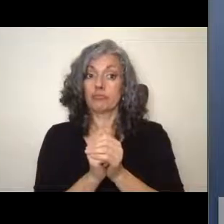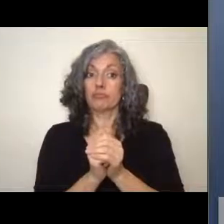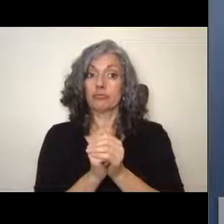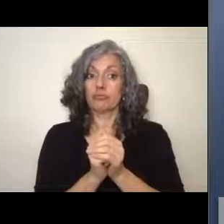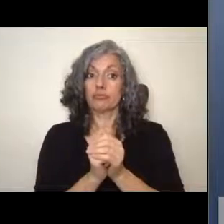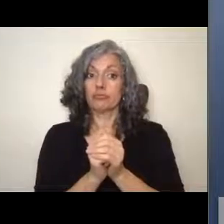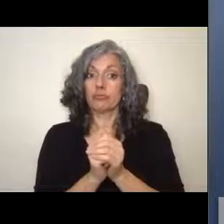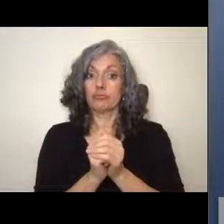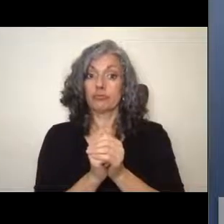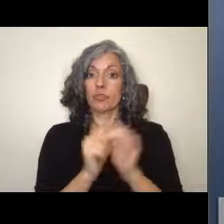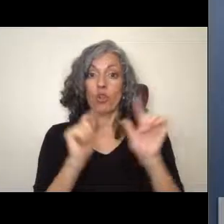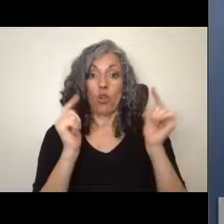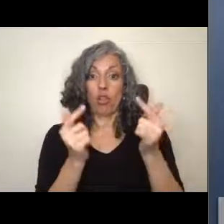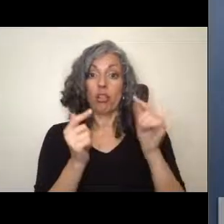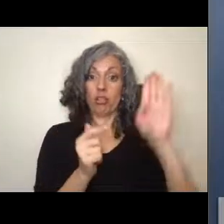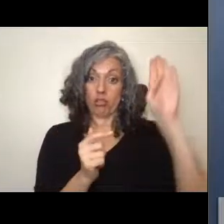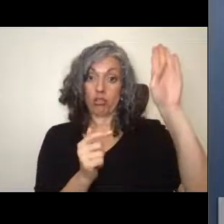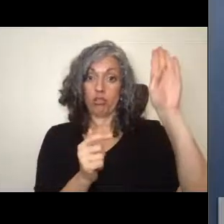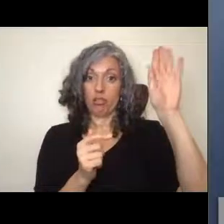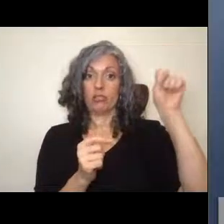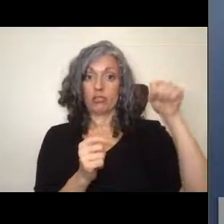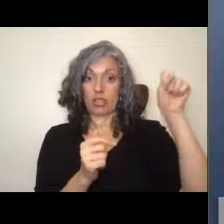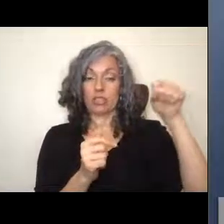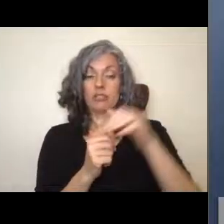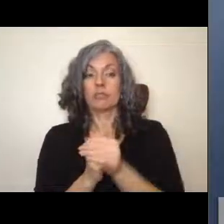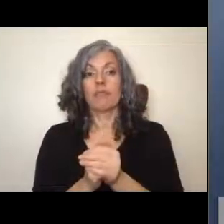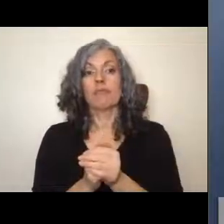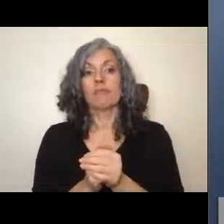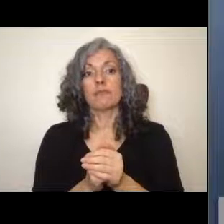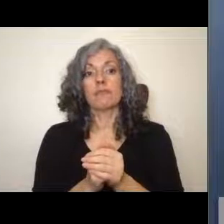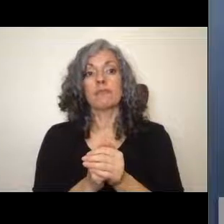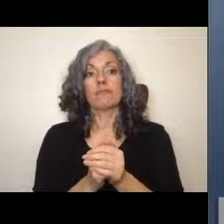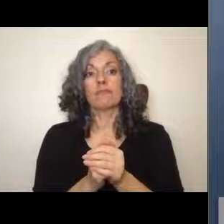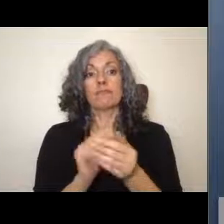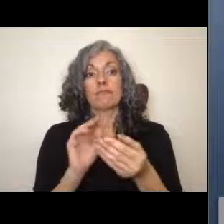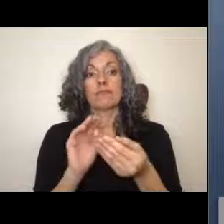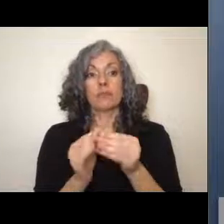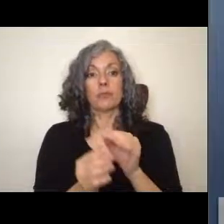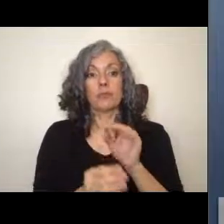those in favor? Aye. Aye. Item 91?